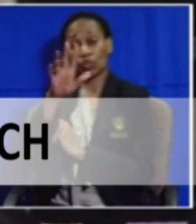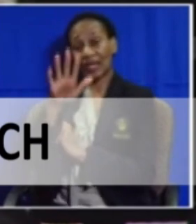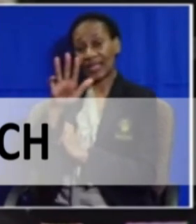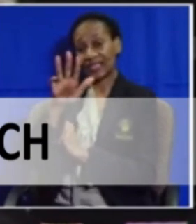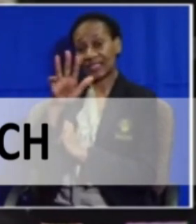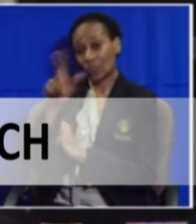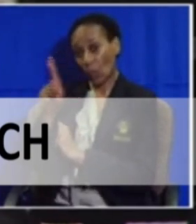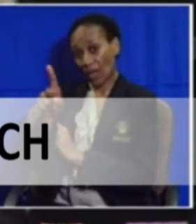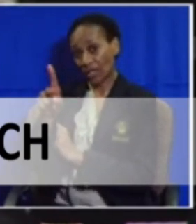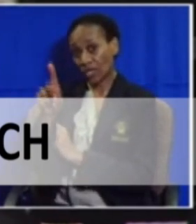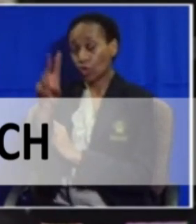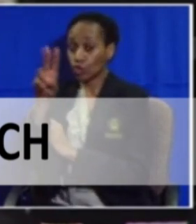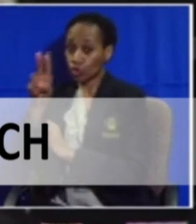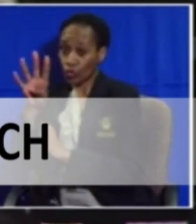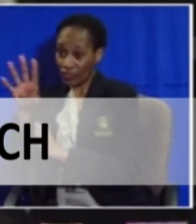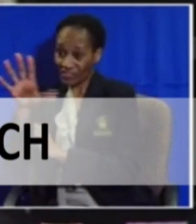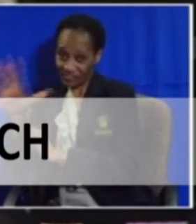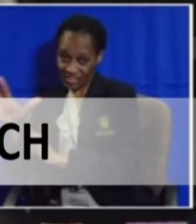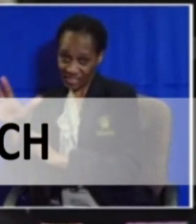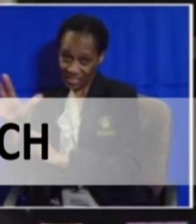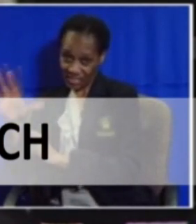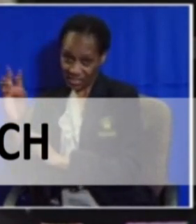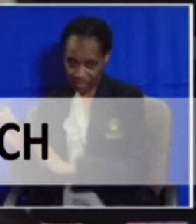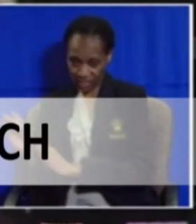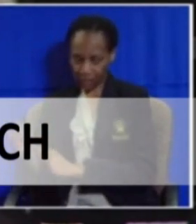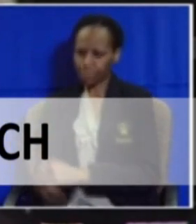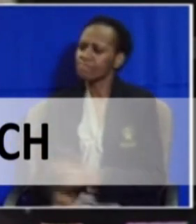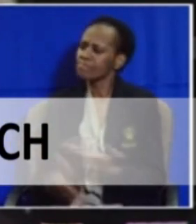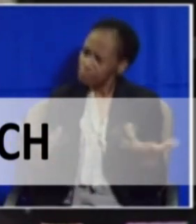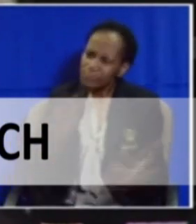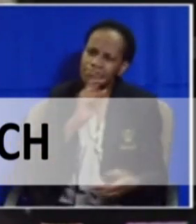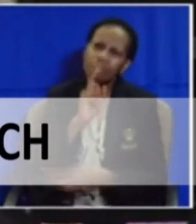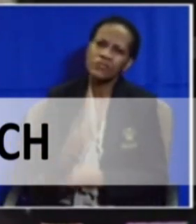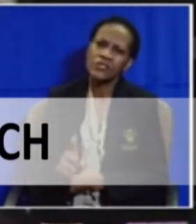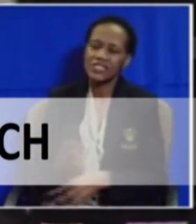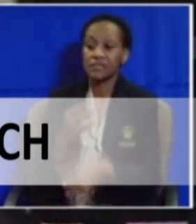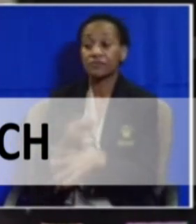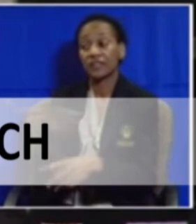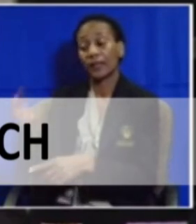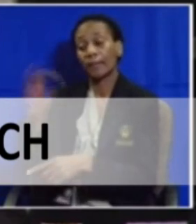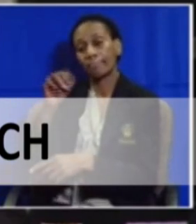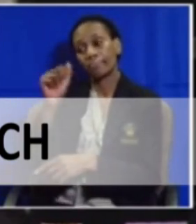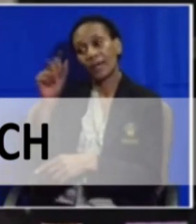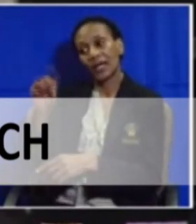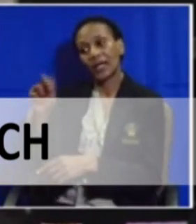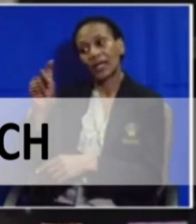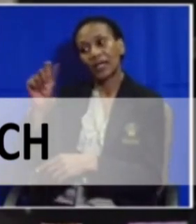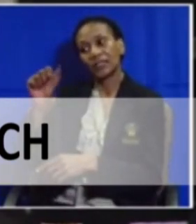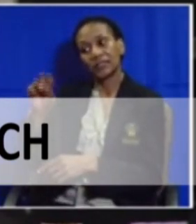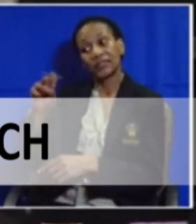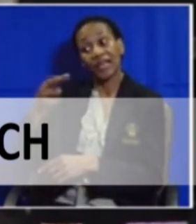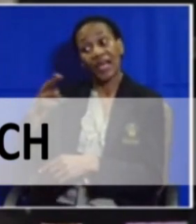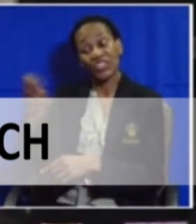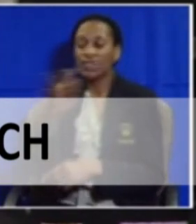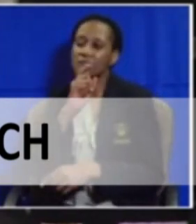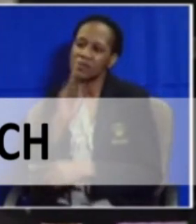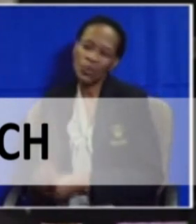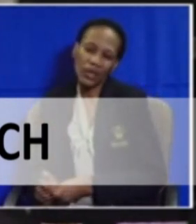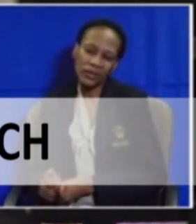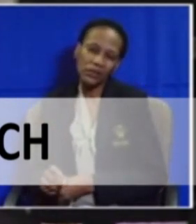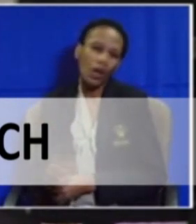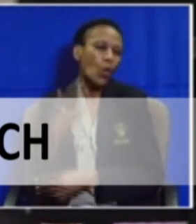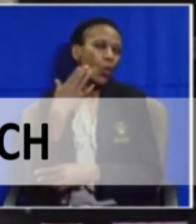91,250. What in practice, Tatu Mandash, it means tiqala ukukutaxa xa ufikele ku-9